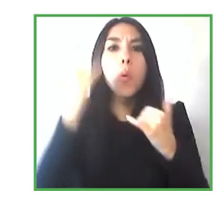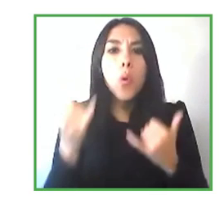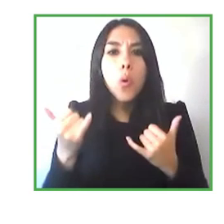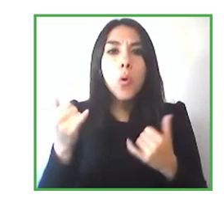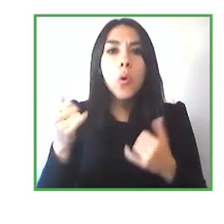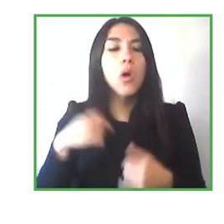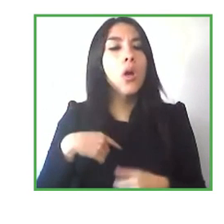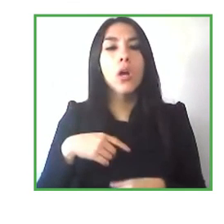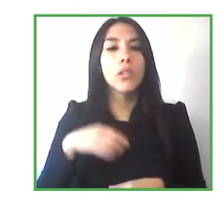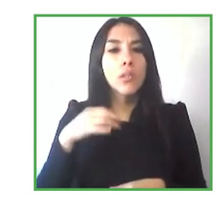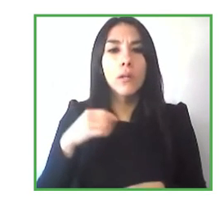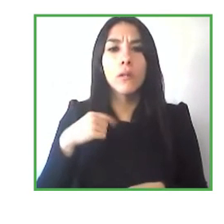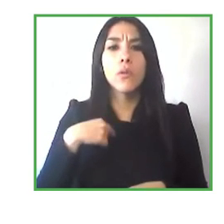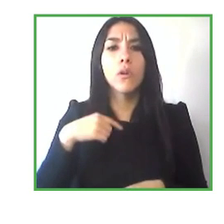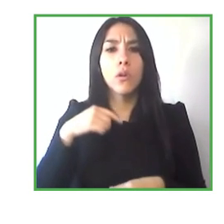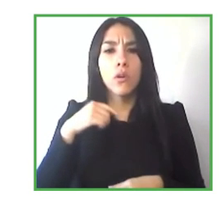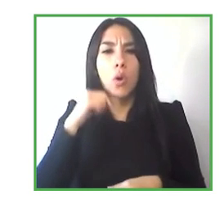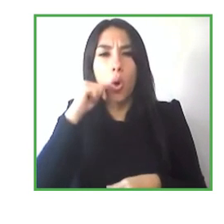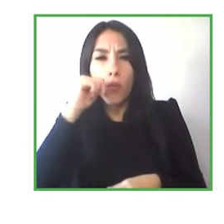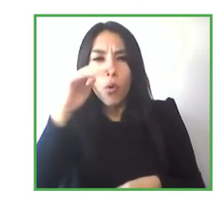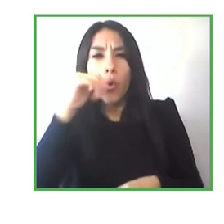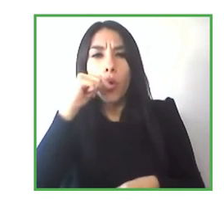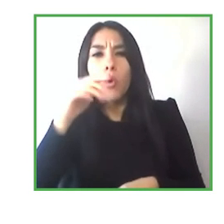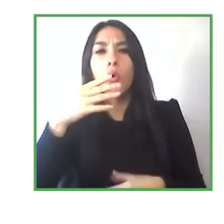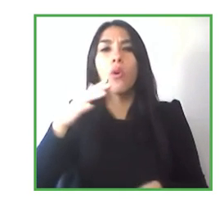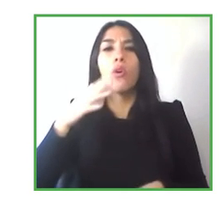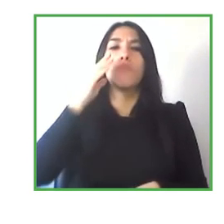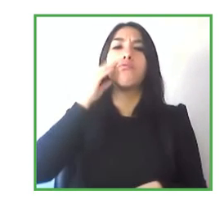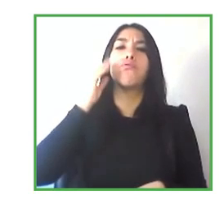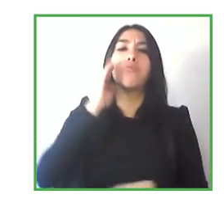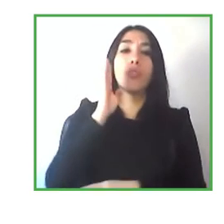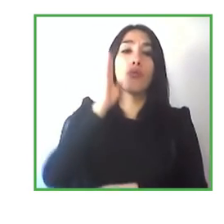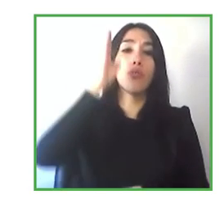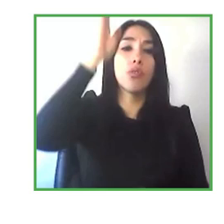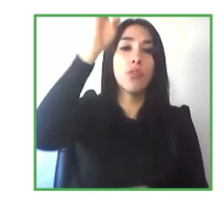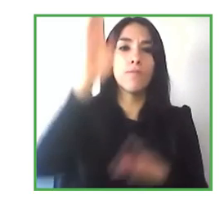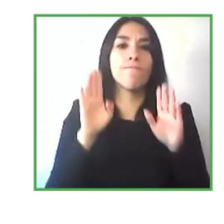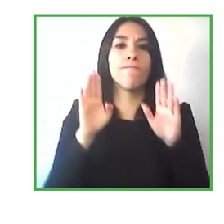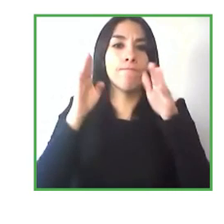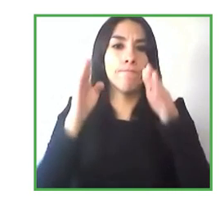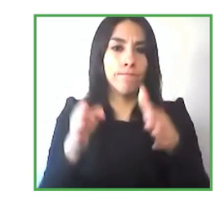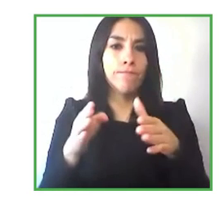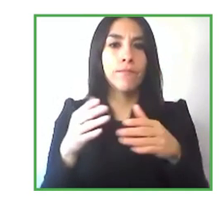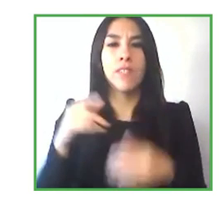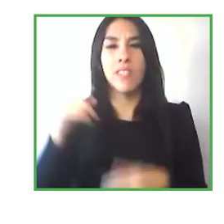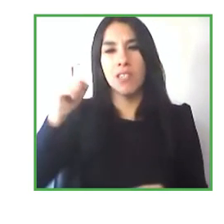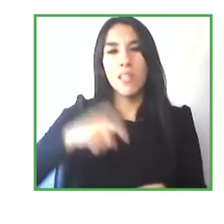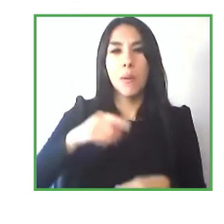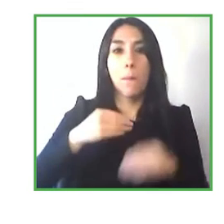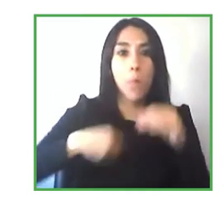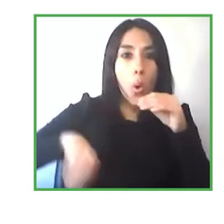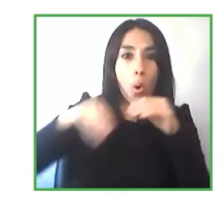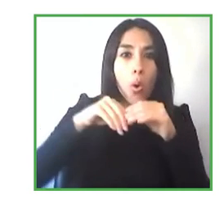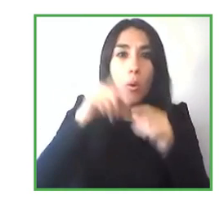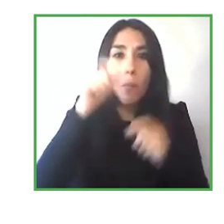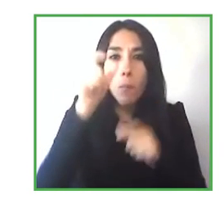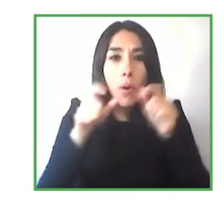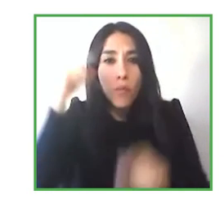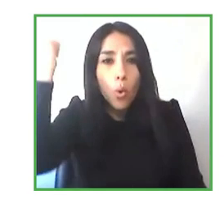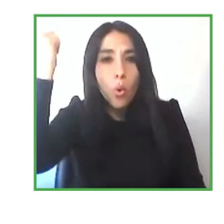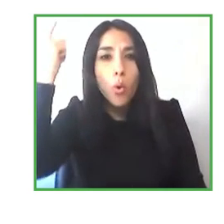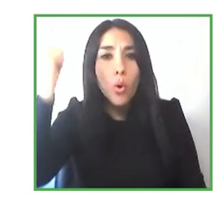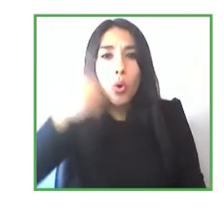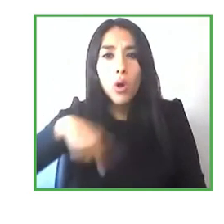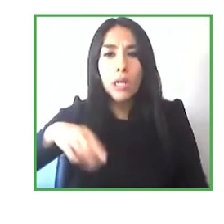more employment for people in general, and then making sure that you take concrete action, bring the necessary